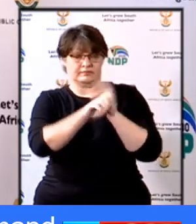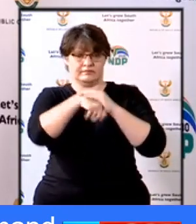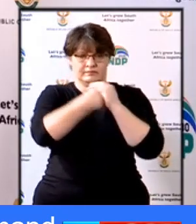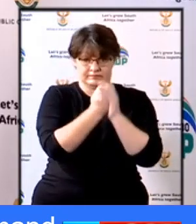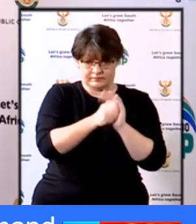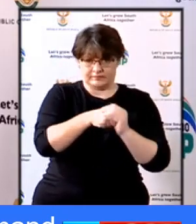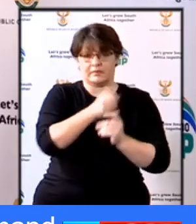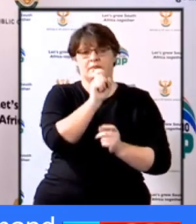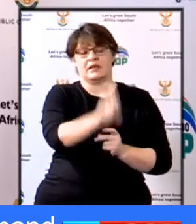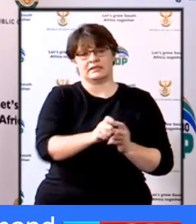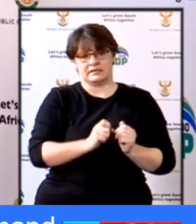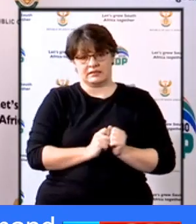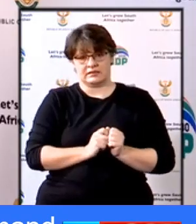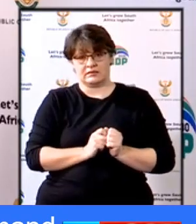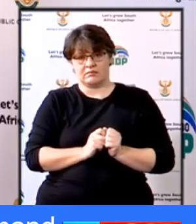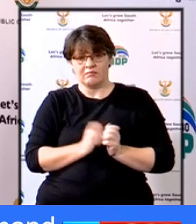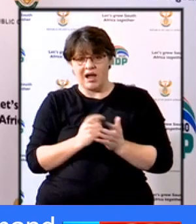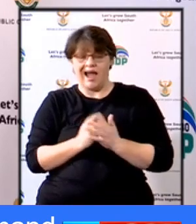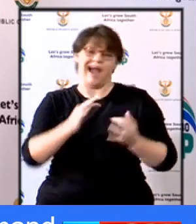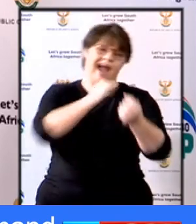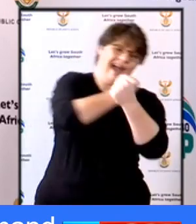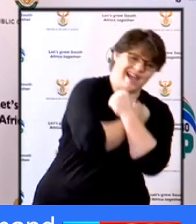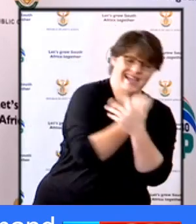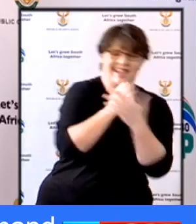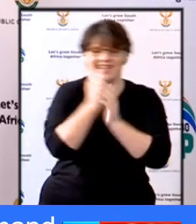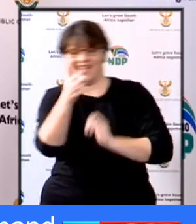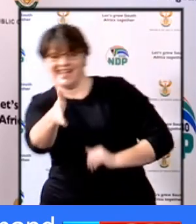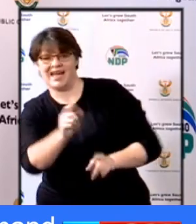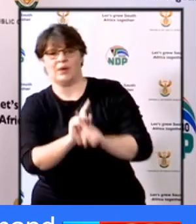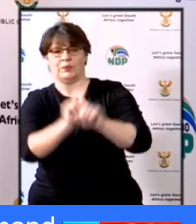and no contact.